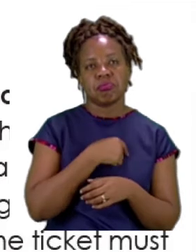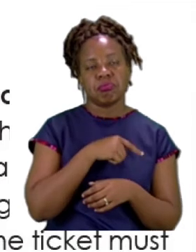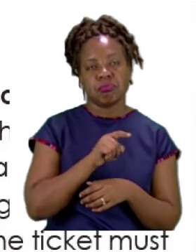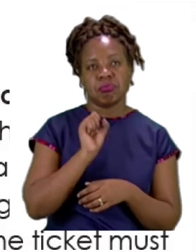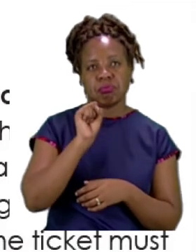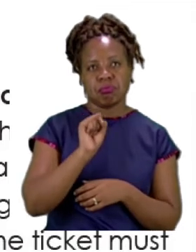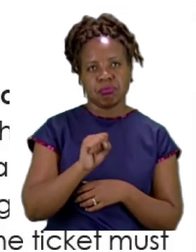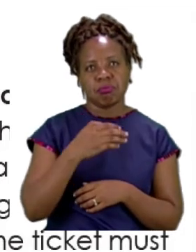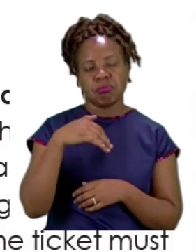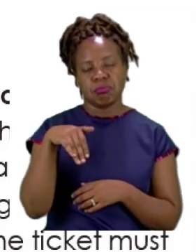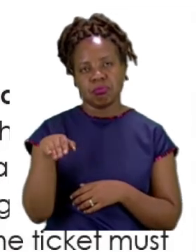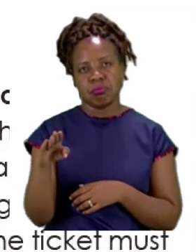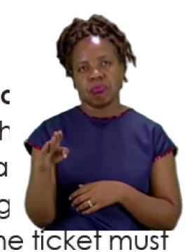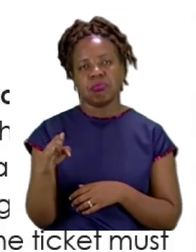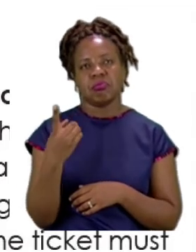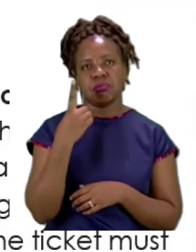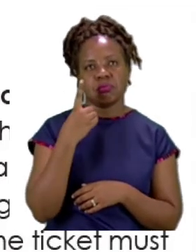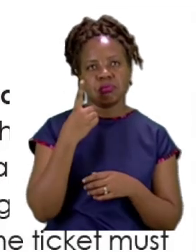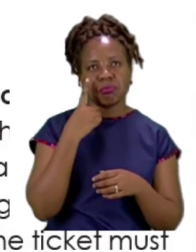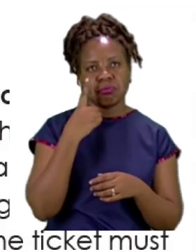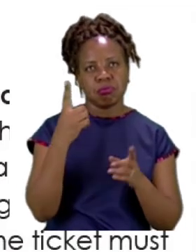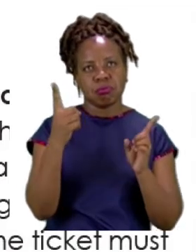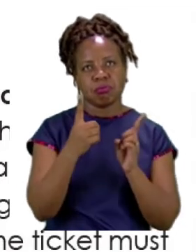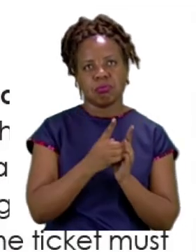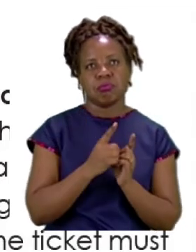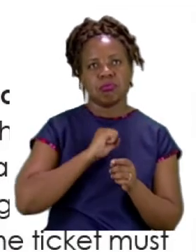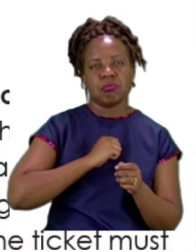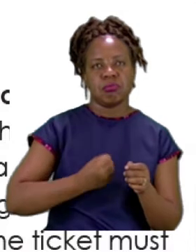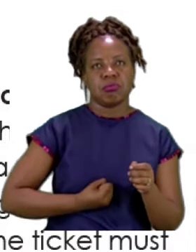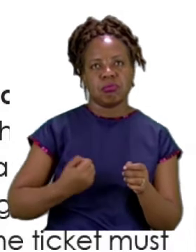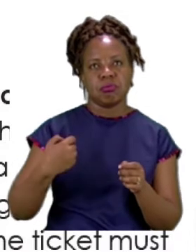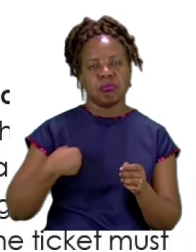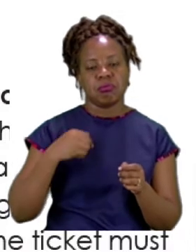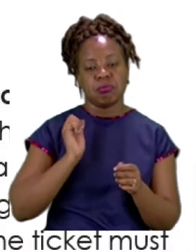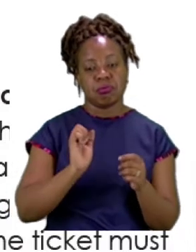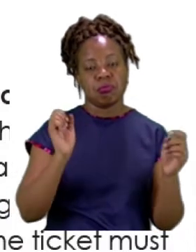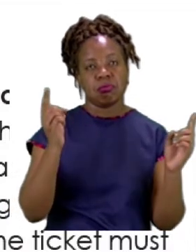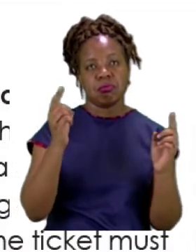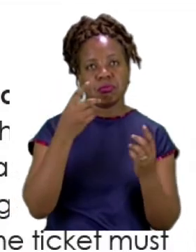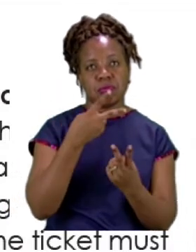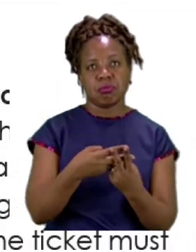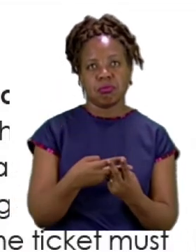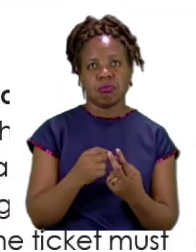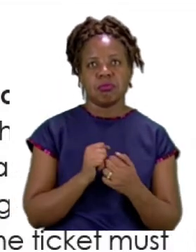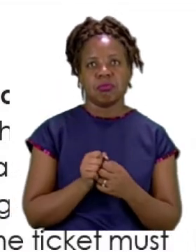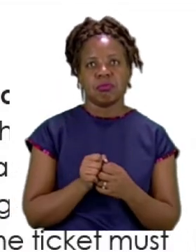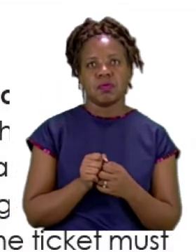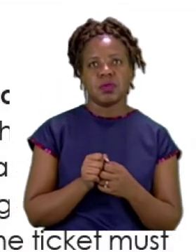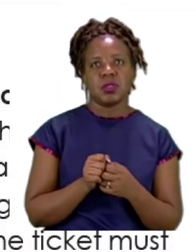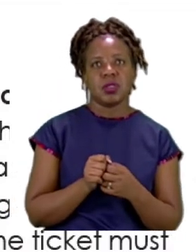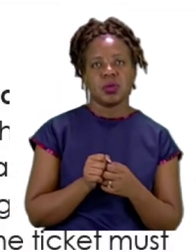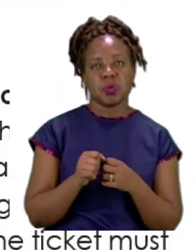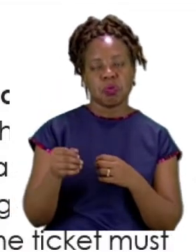jail. He raided a ship to gain bait and hit a sailor with